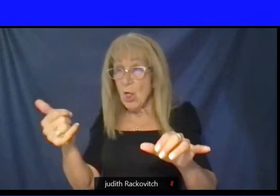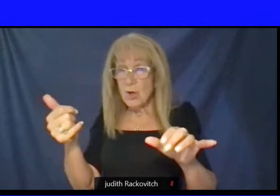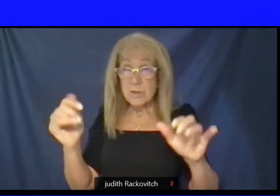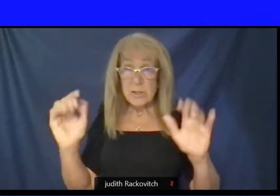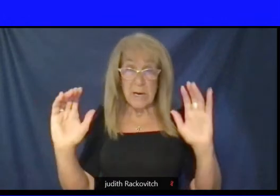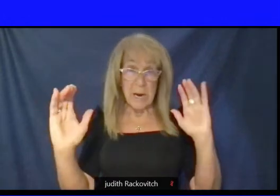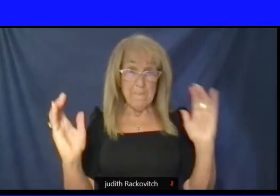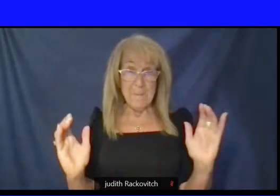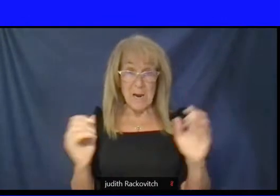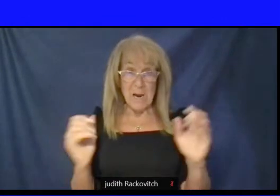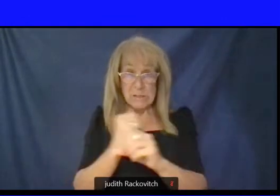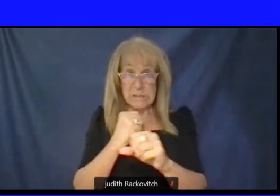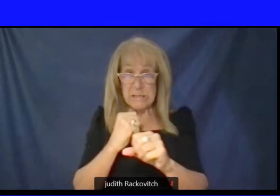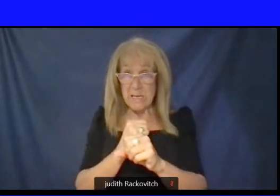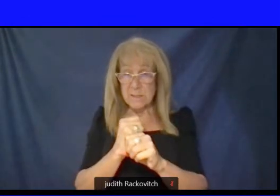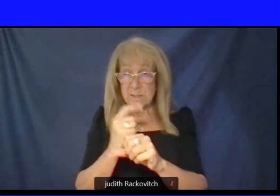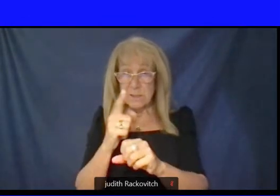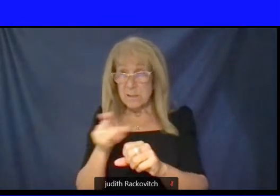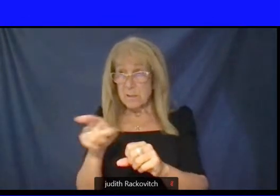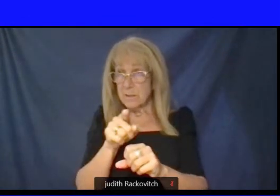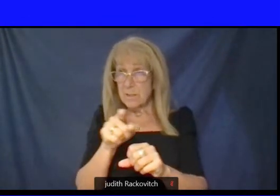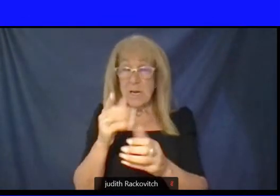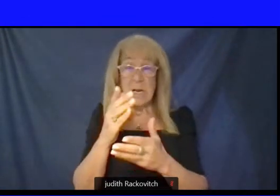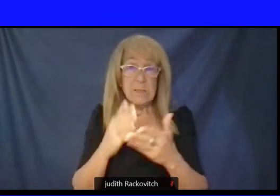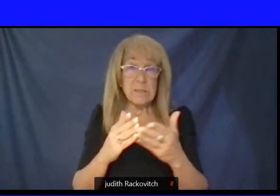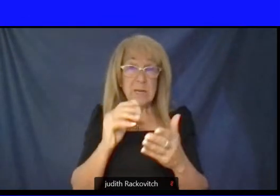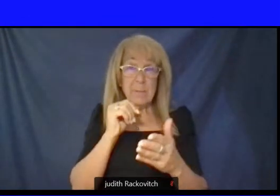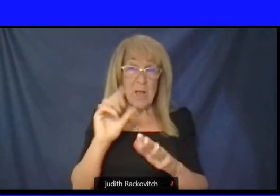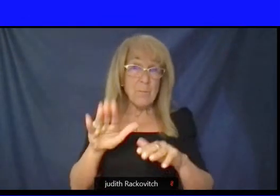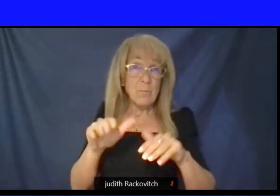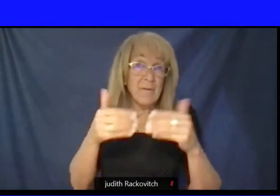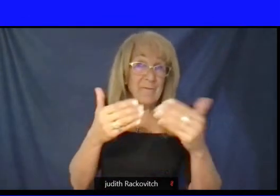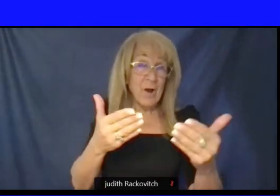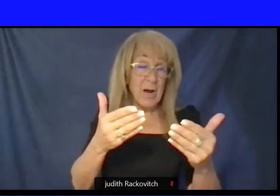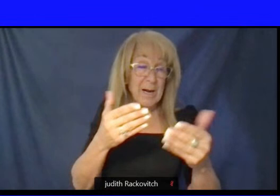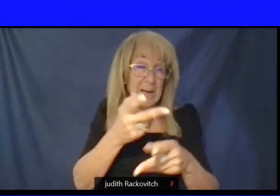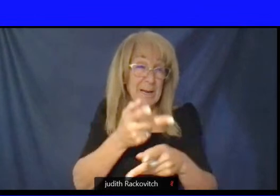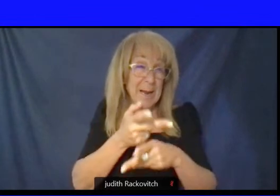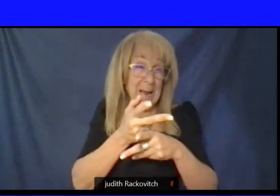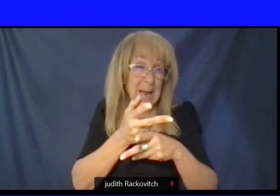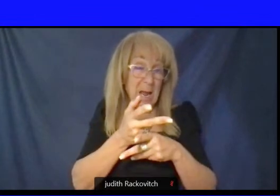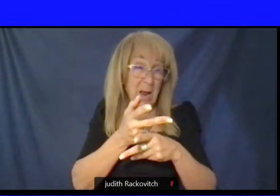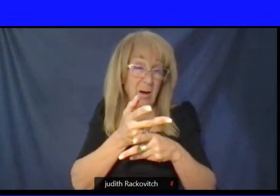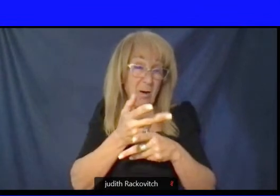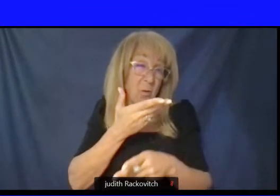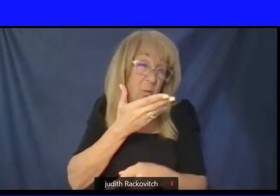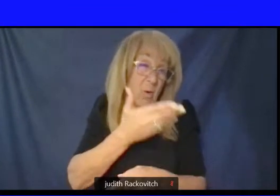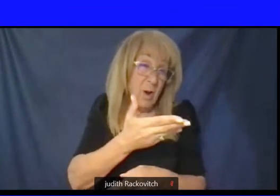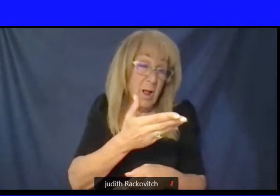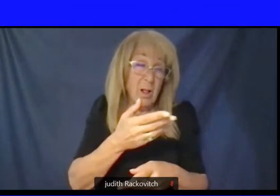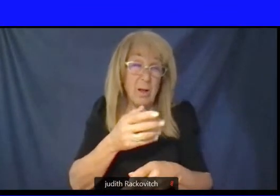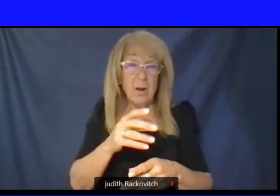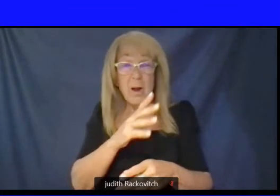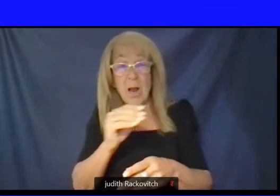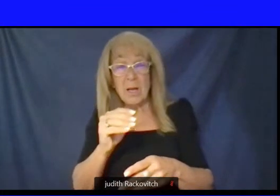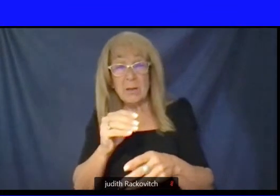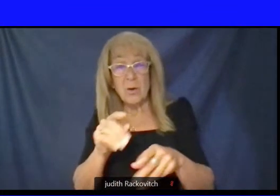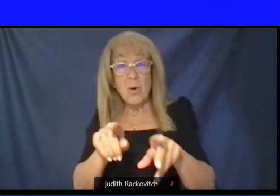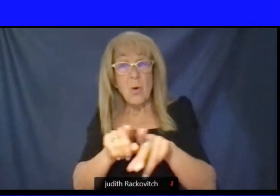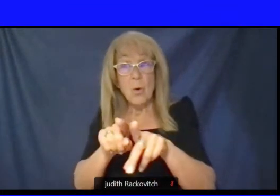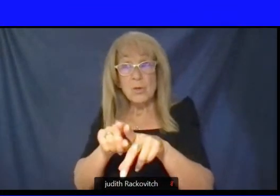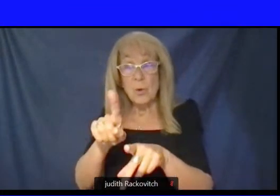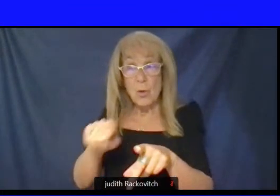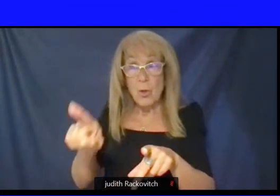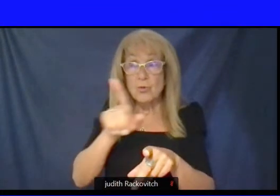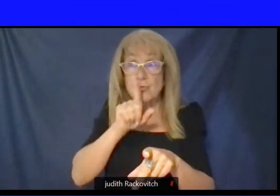CBO. We have looked at each one of those, and their success rate has been really quite good.